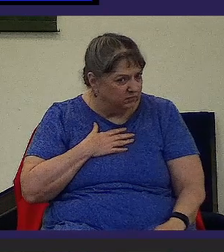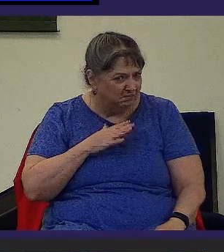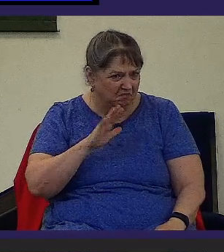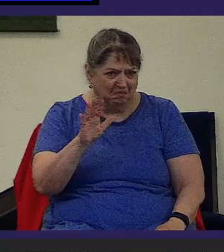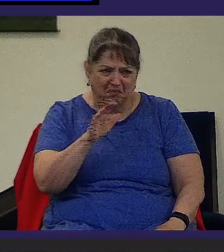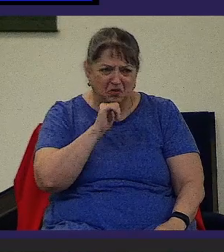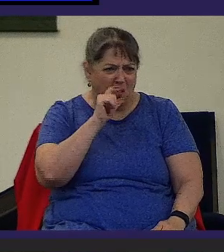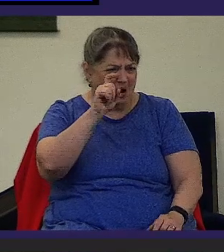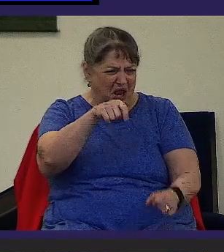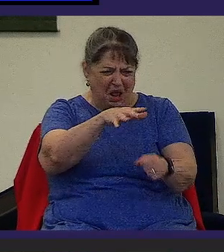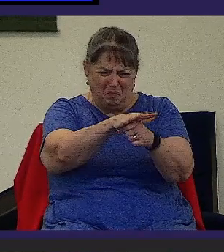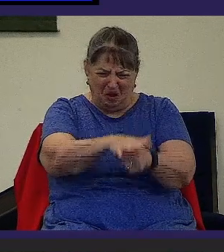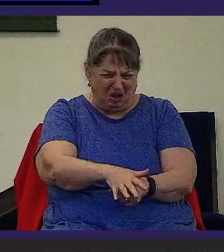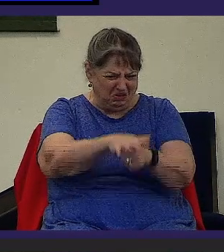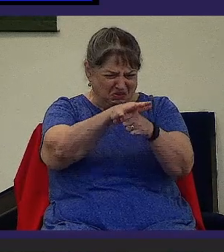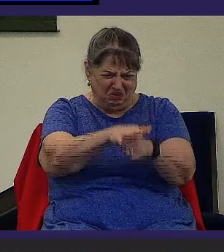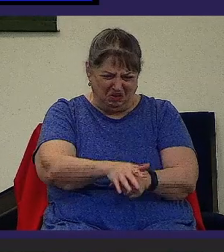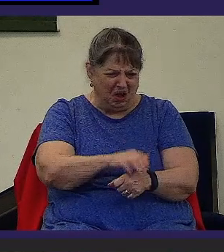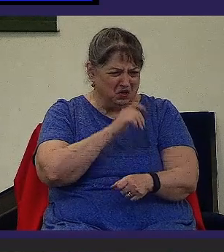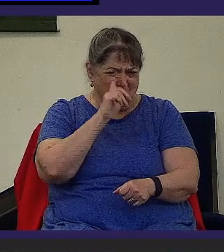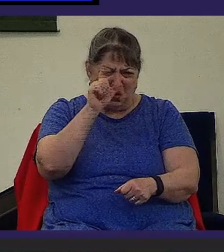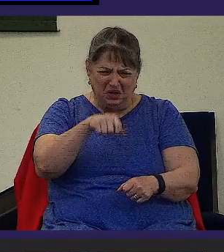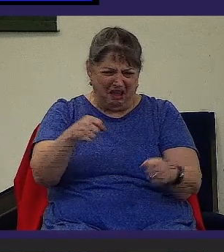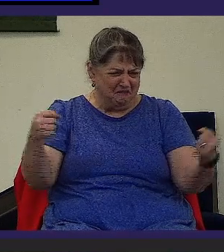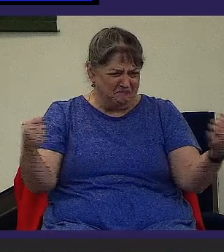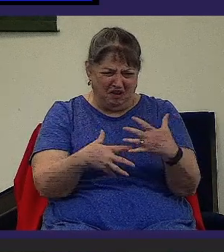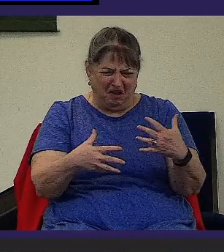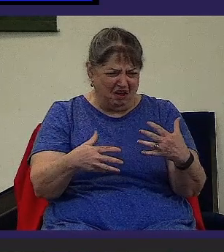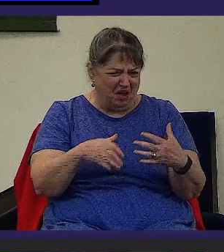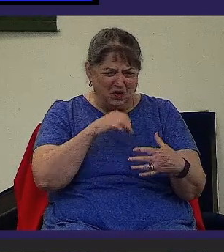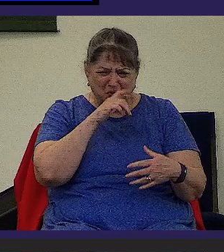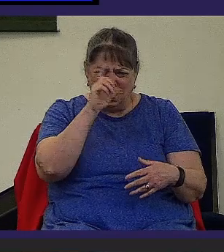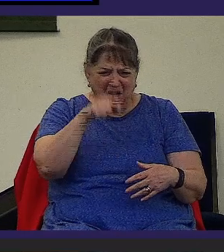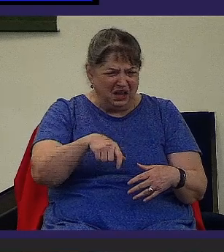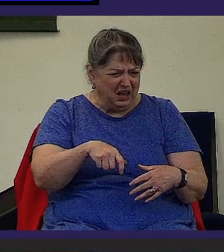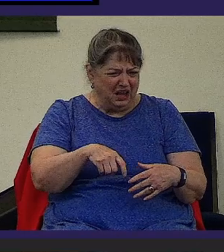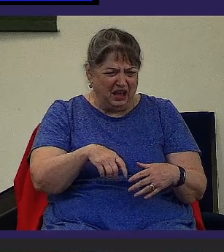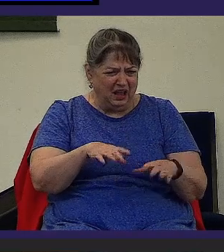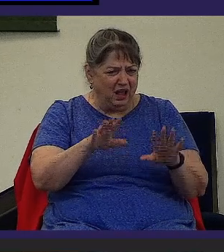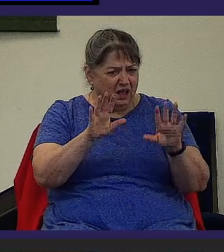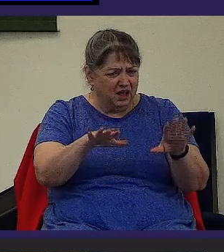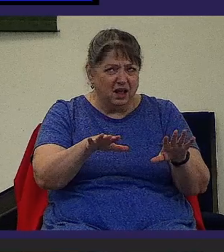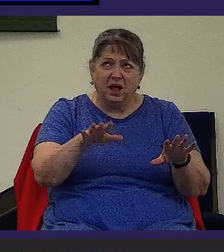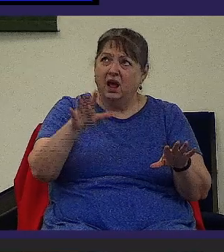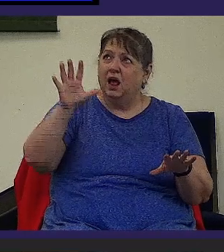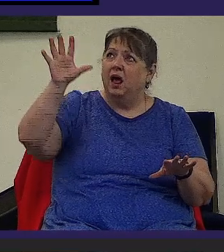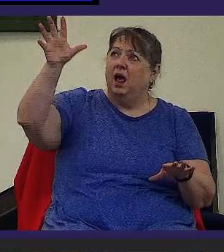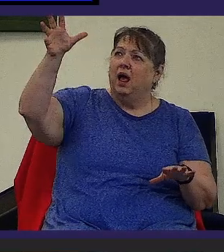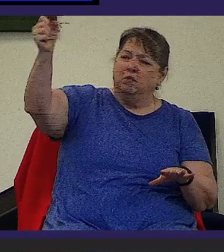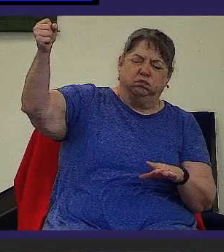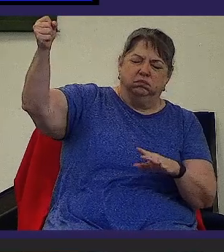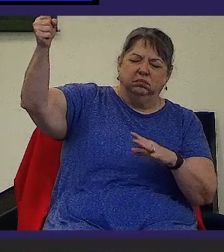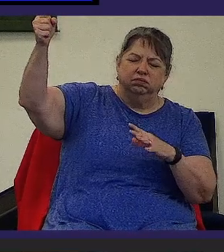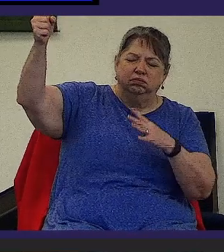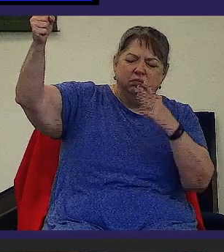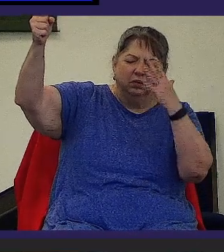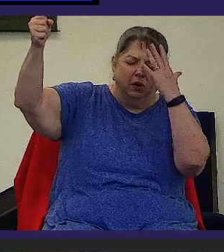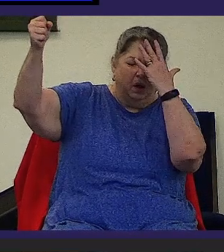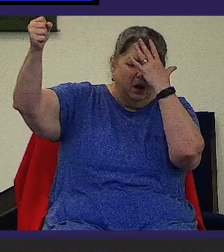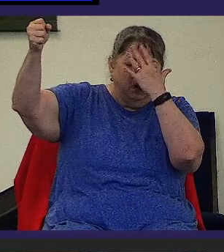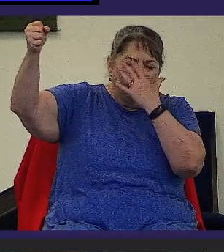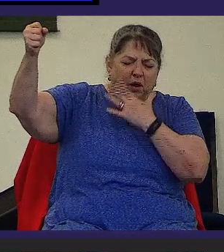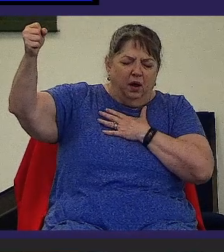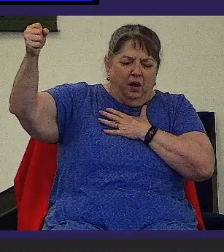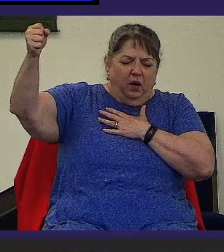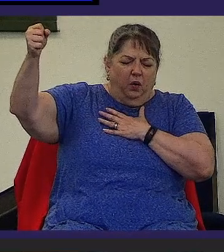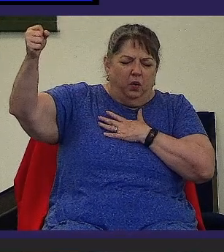or worry or fear he's talking about a total different peace a peace that the world can't give in a peace that the world cannot take